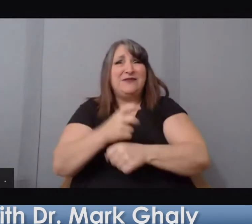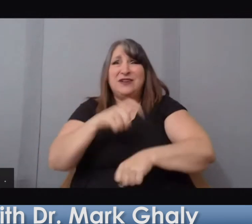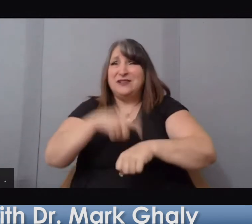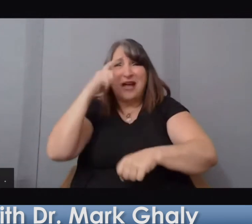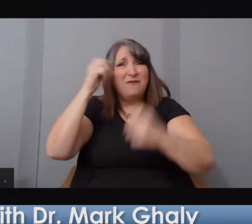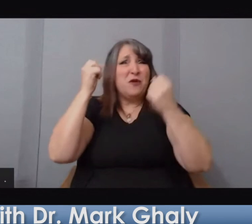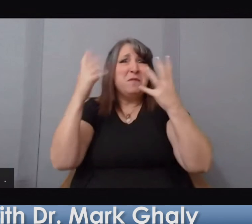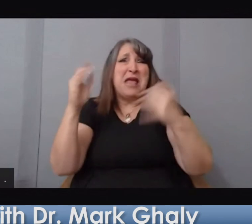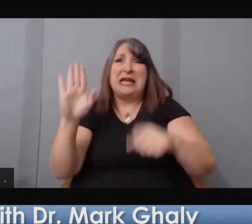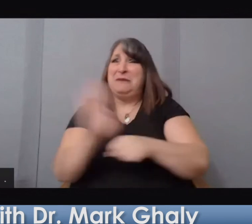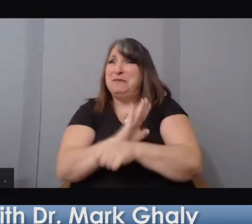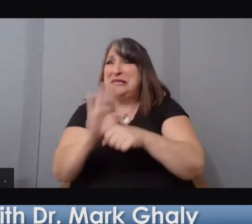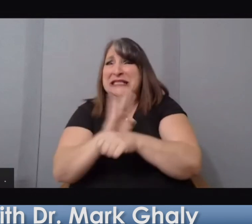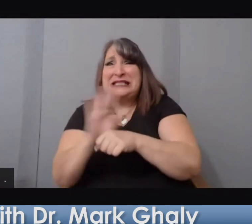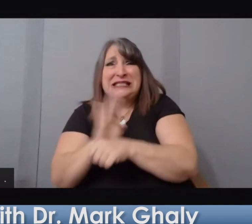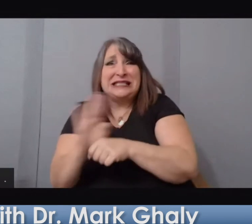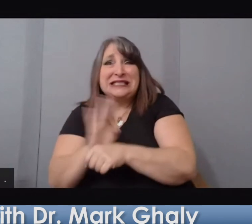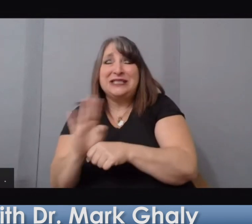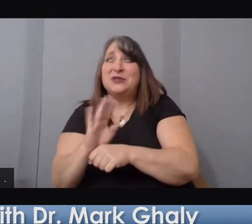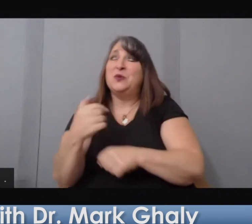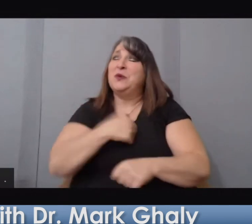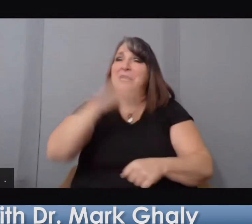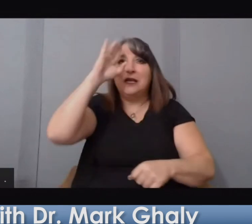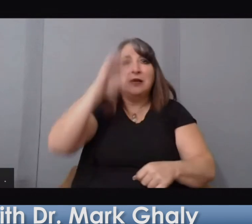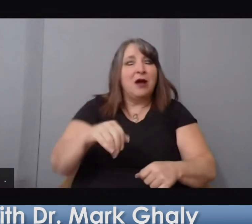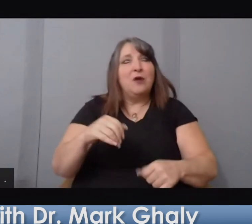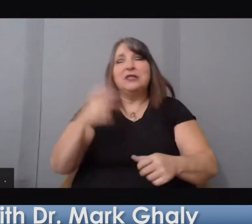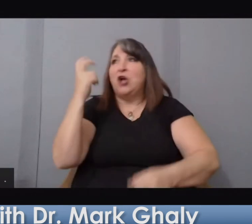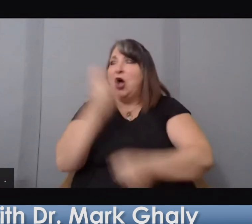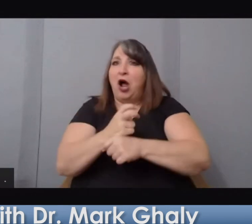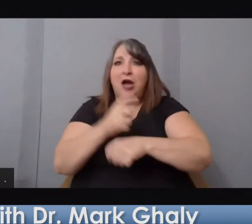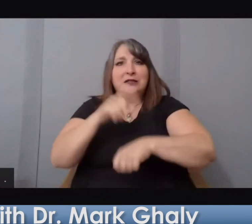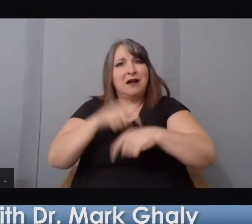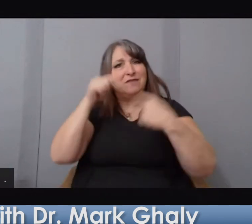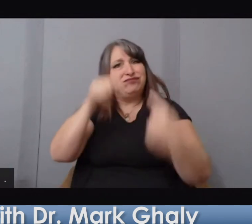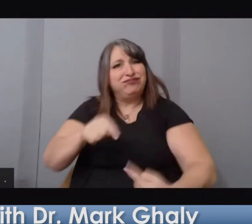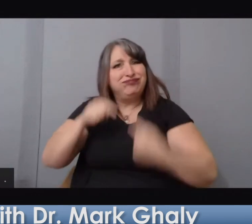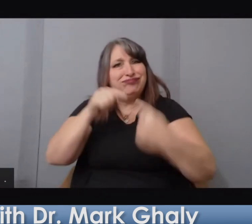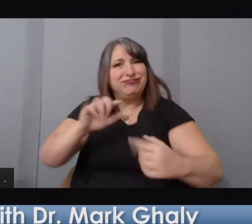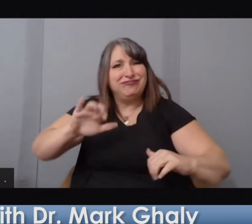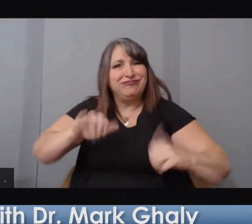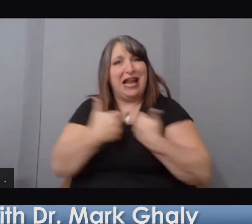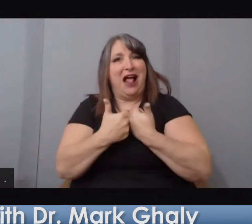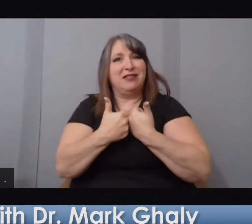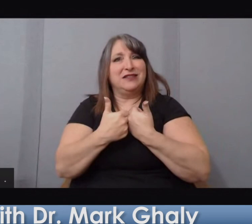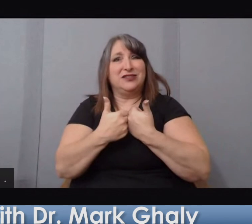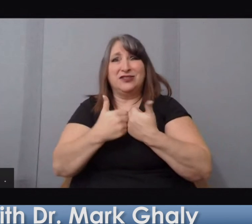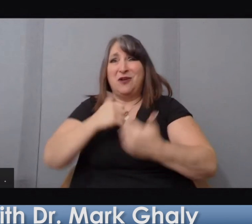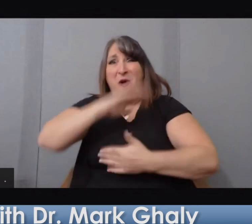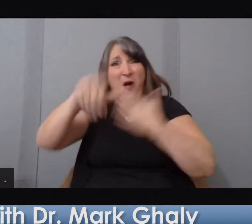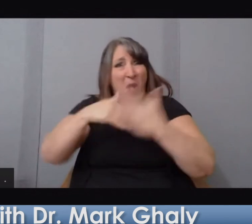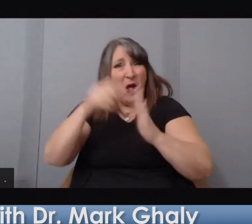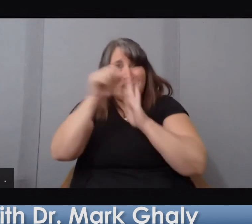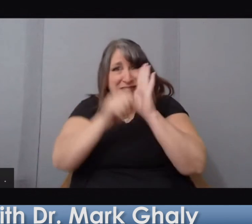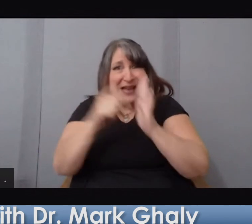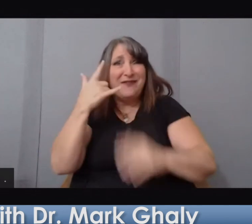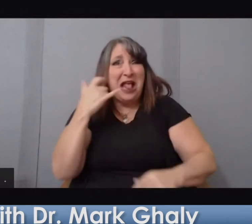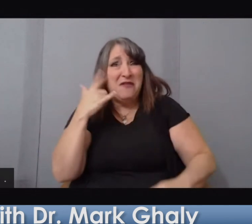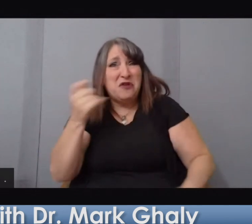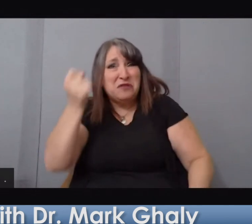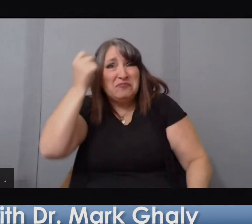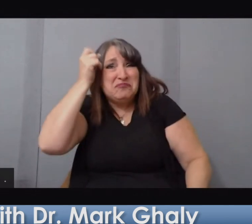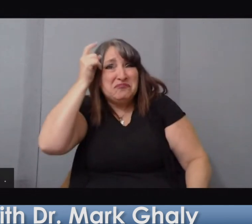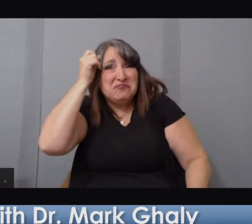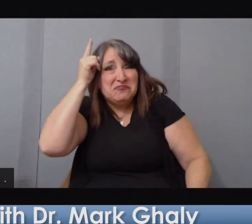businesses, and a number of others throughout our state. And we trust that